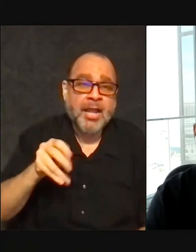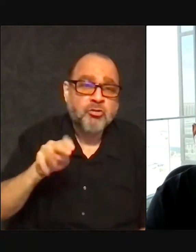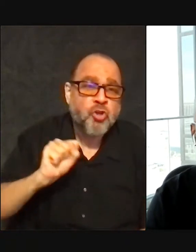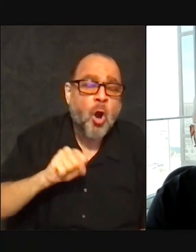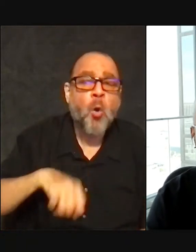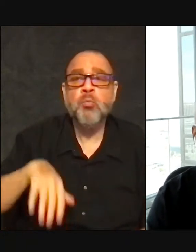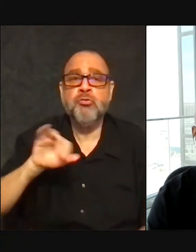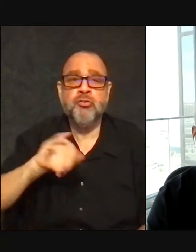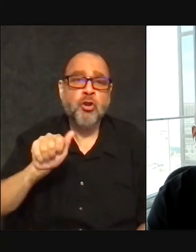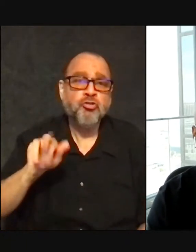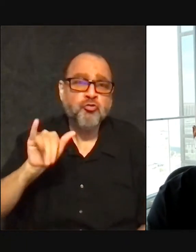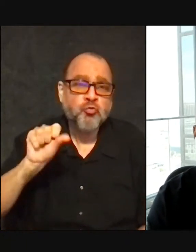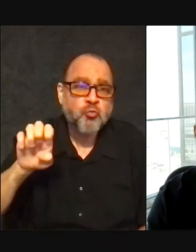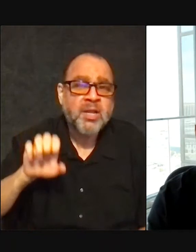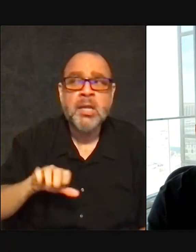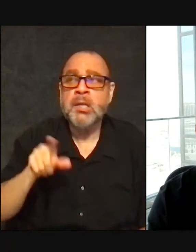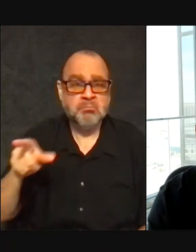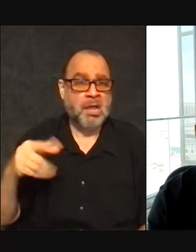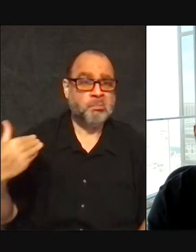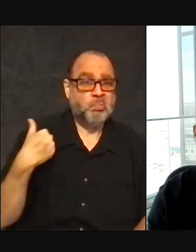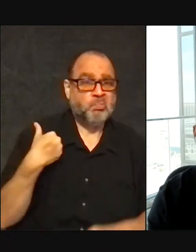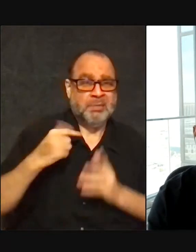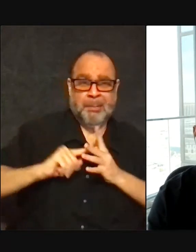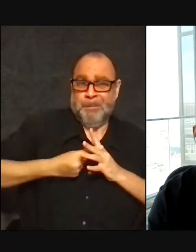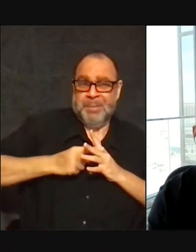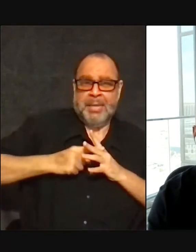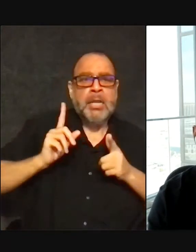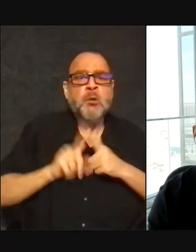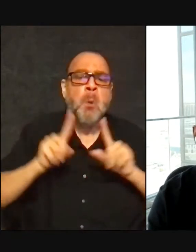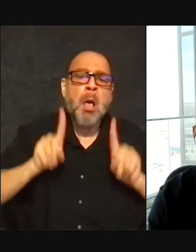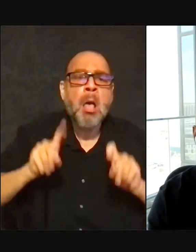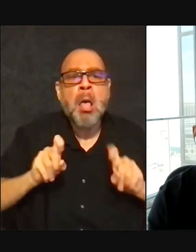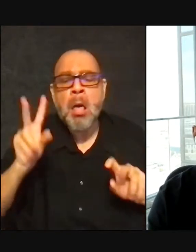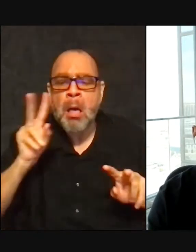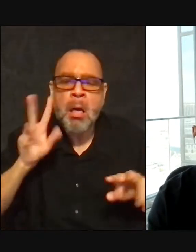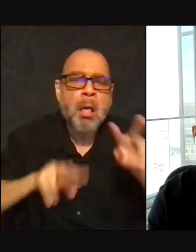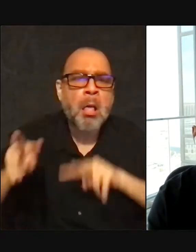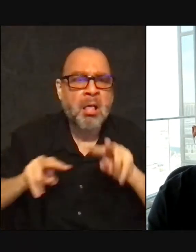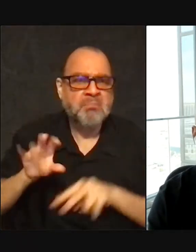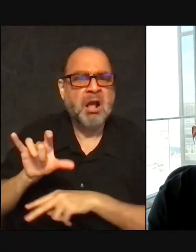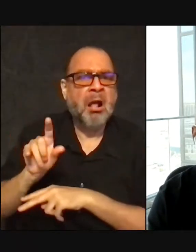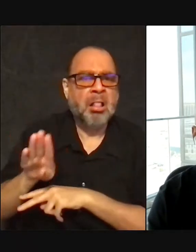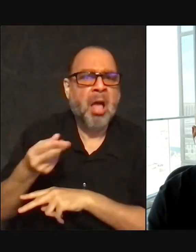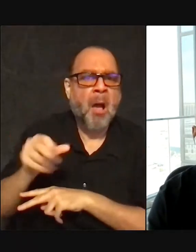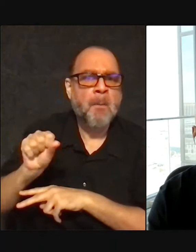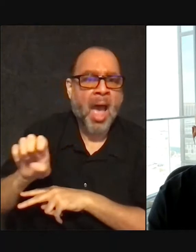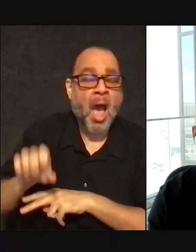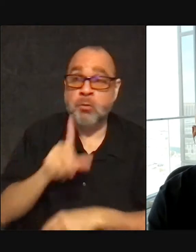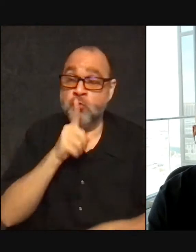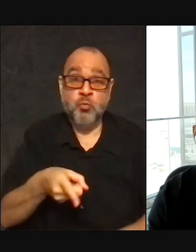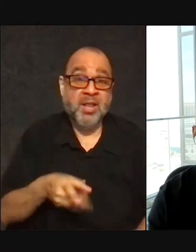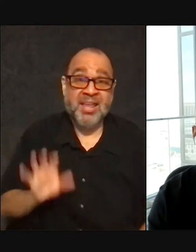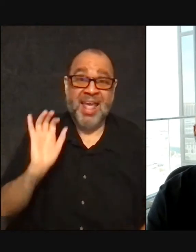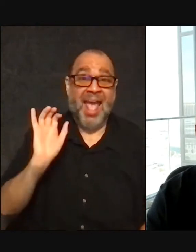early to experiment. So how has it changed my life? It was really my LAX. It was really